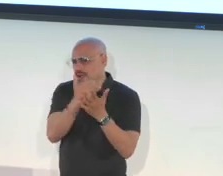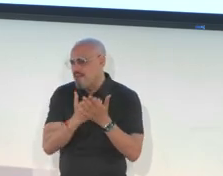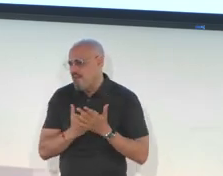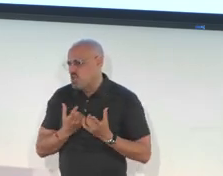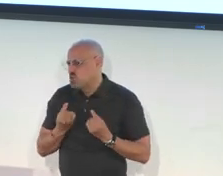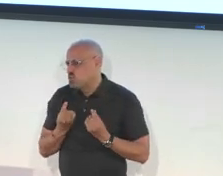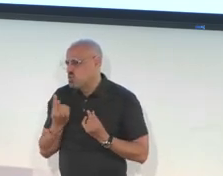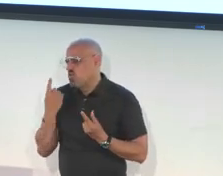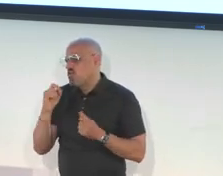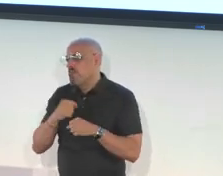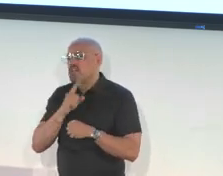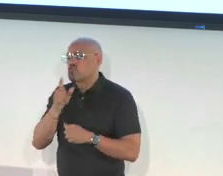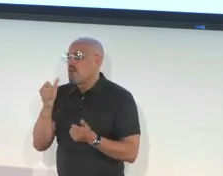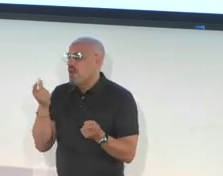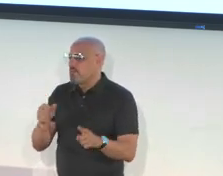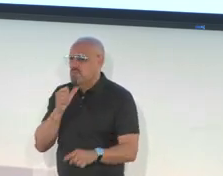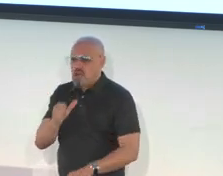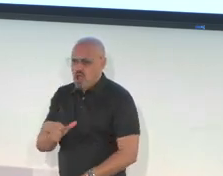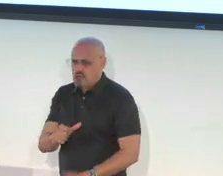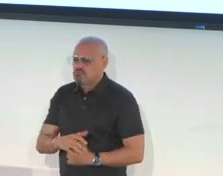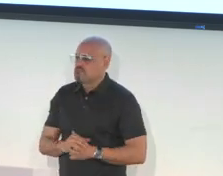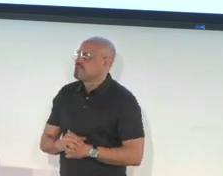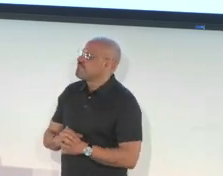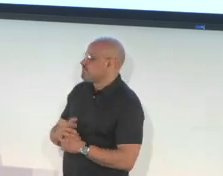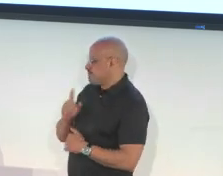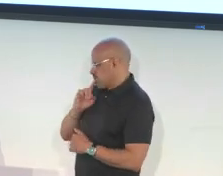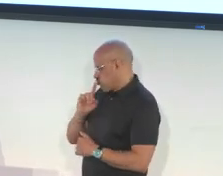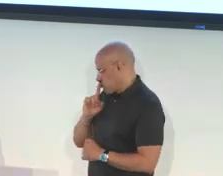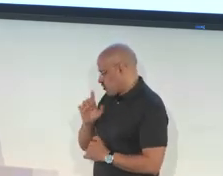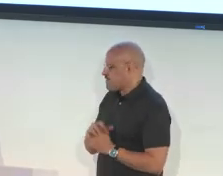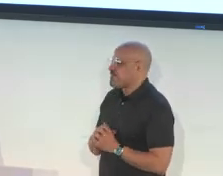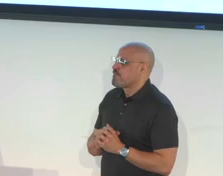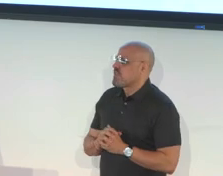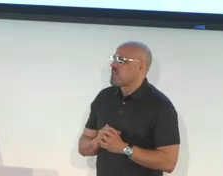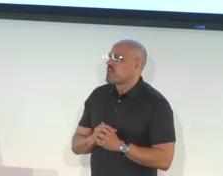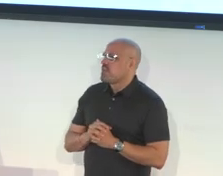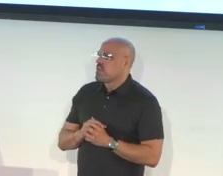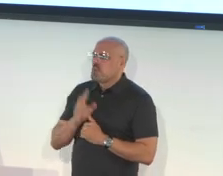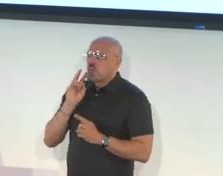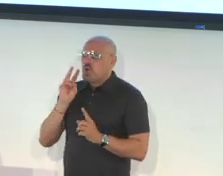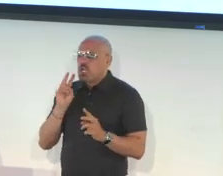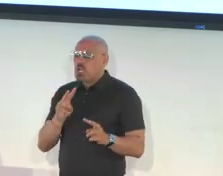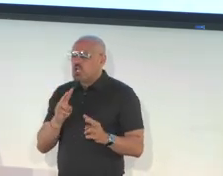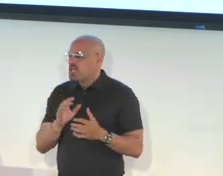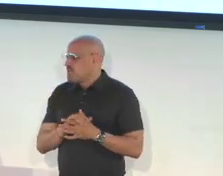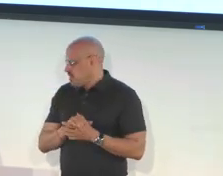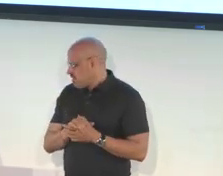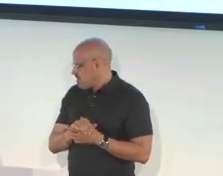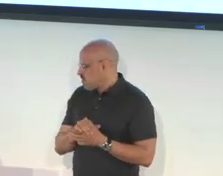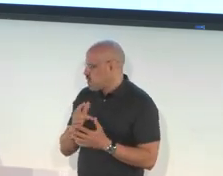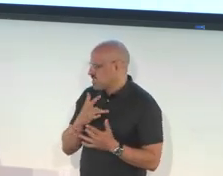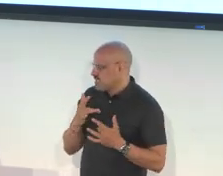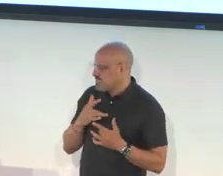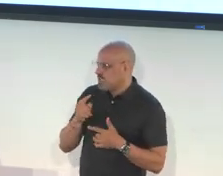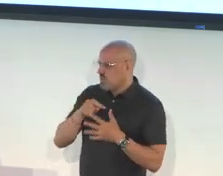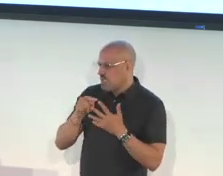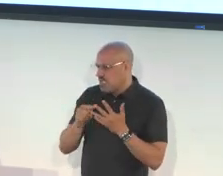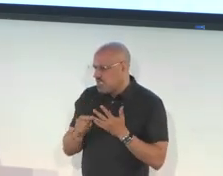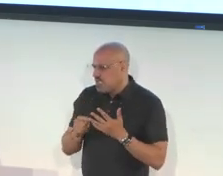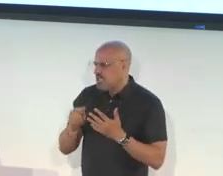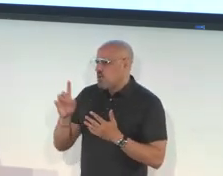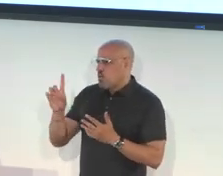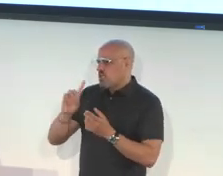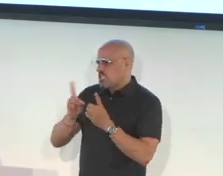to ensure that that doesn't happen? Sure. When we're looking at, once again, why I consider these all things as one